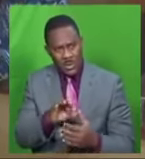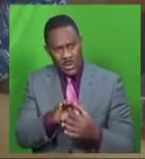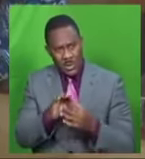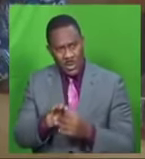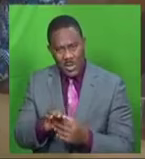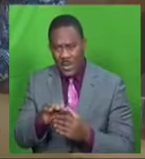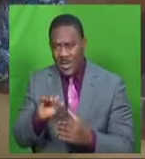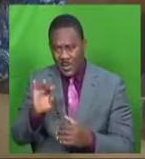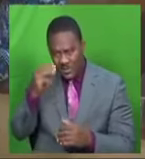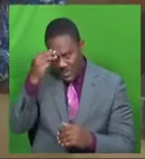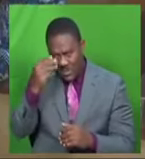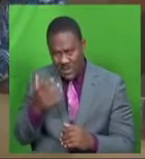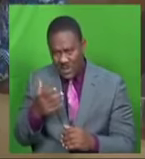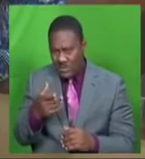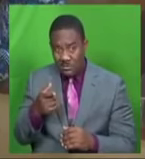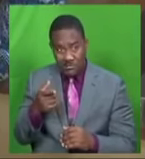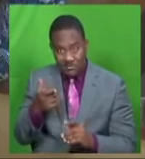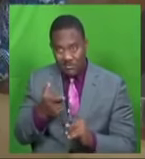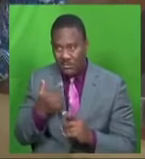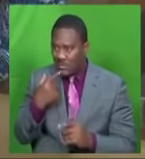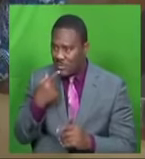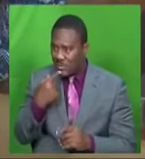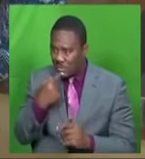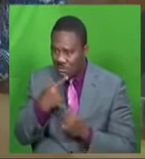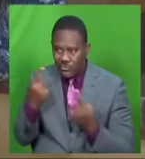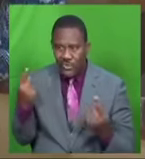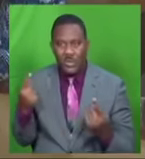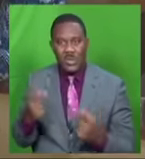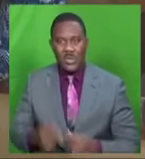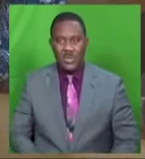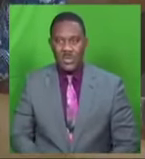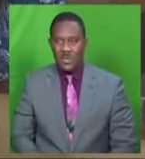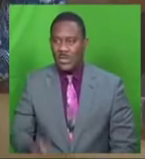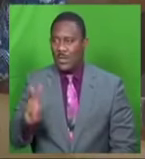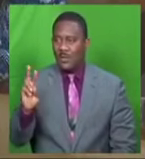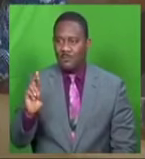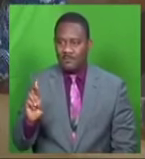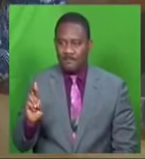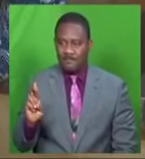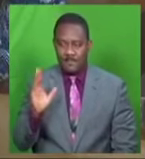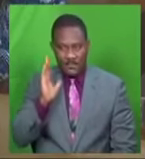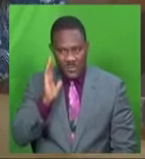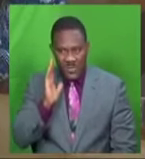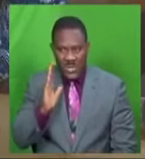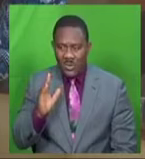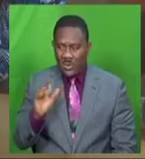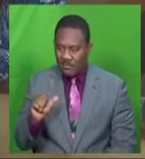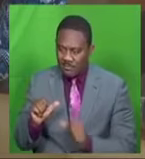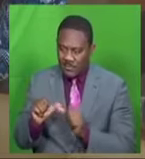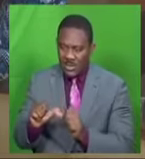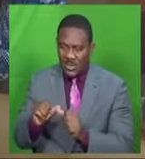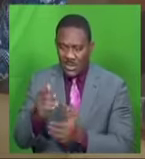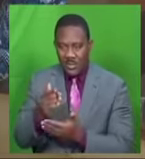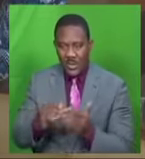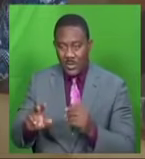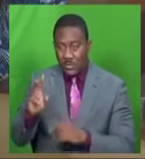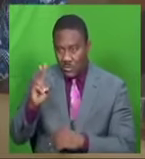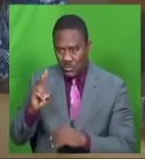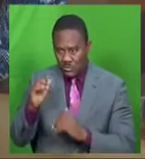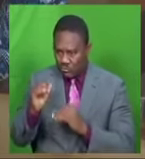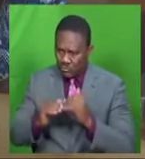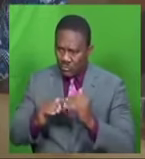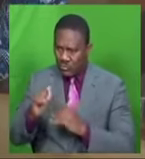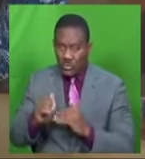Honorable Achatia, in his own words, told the people of Volta region that they were going to continue with the phase two as soon as